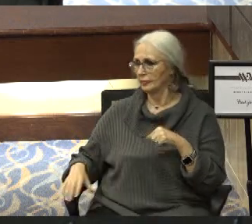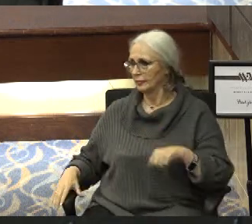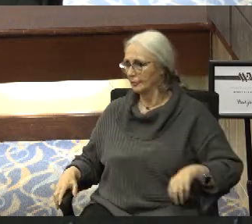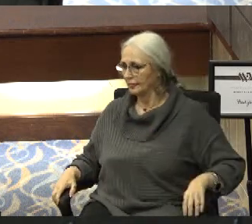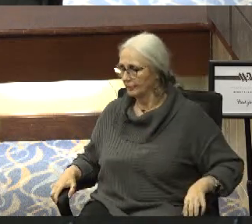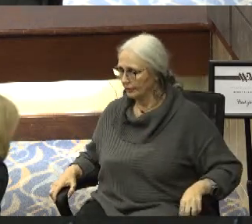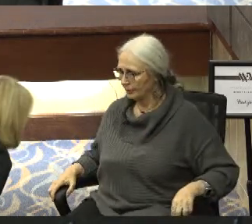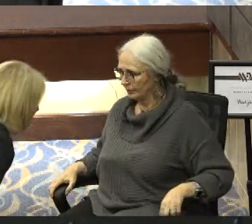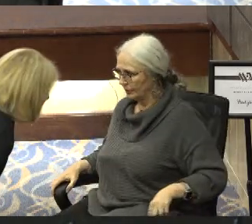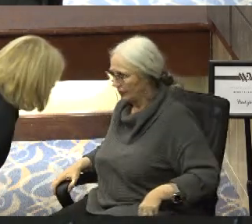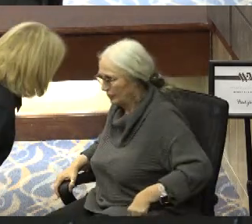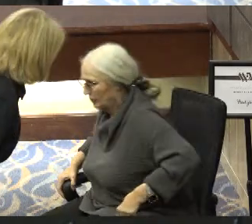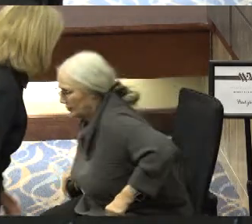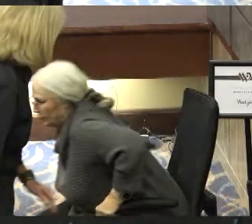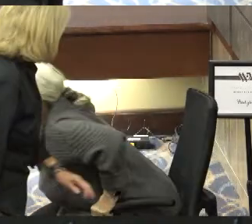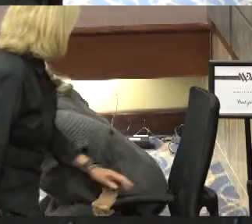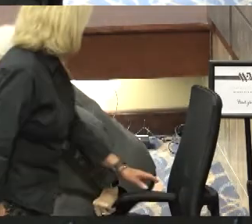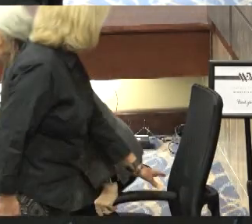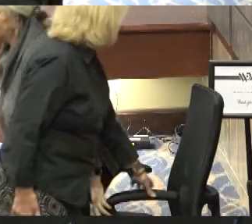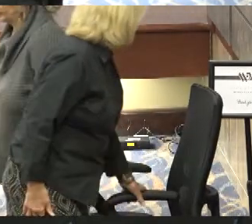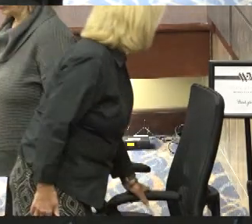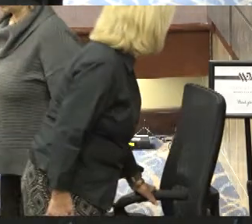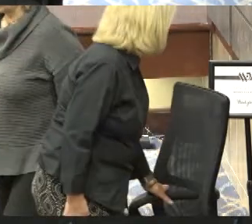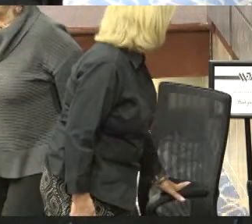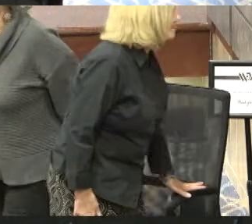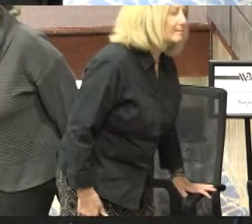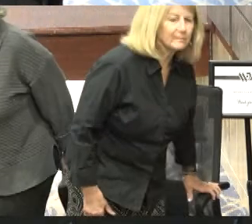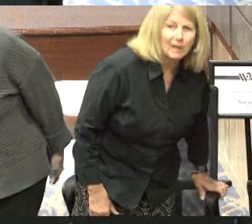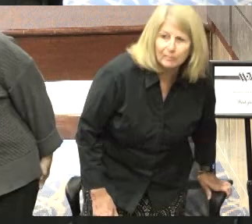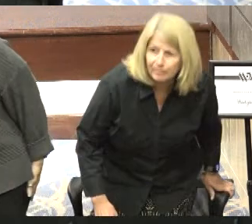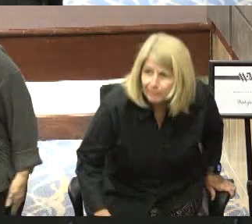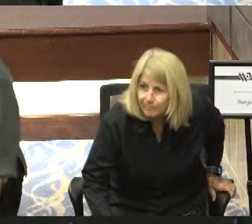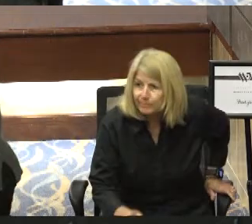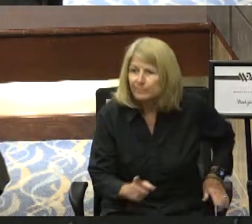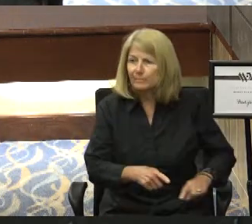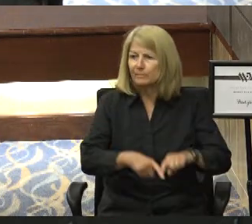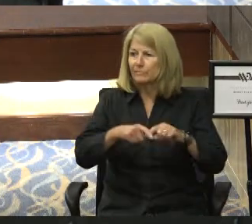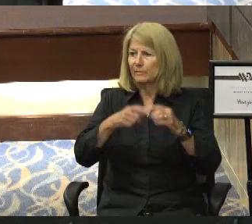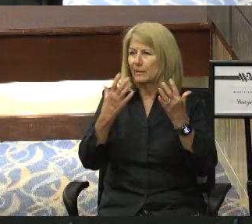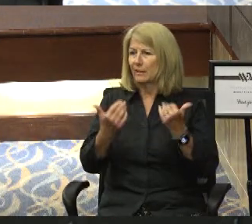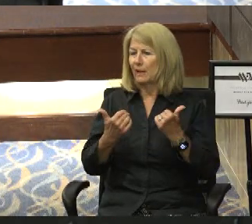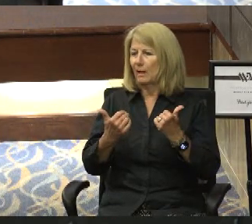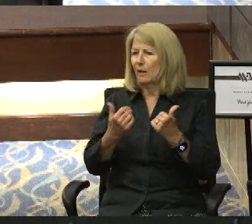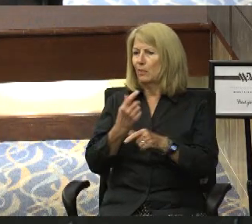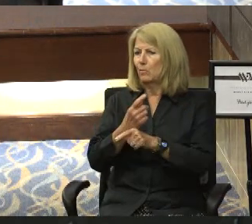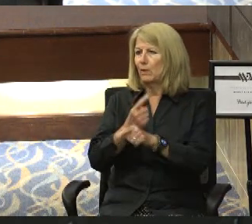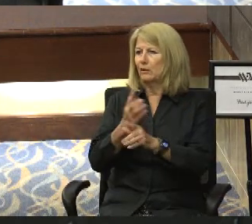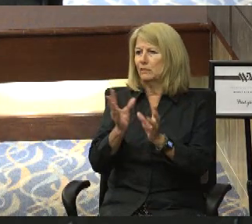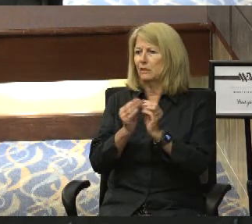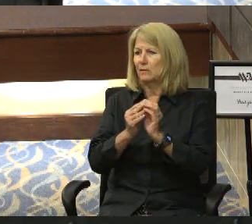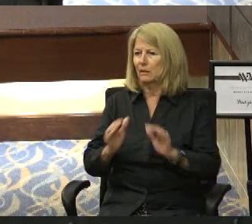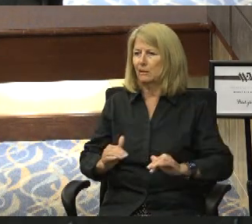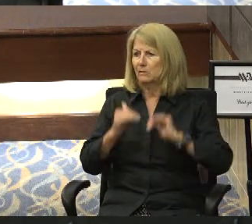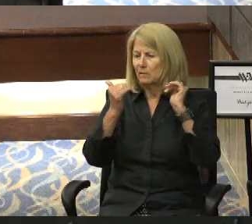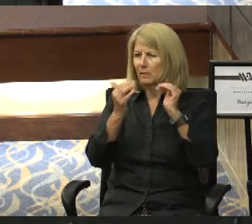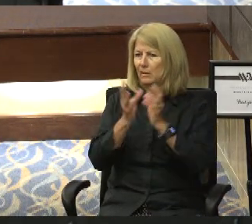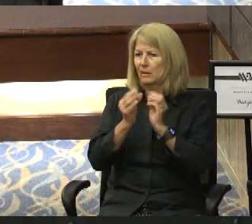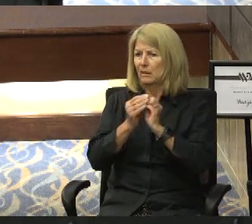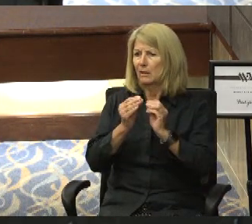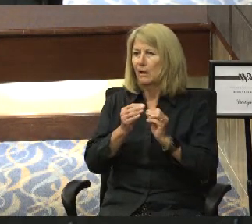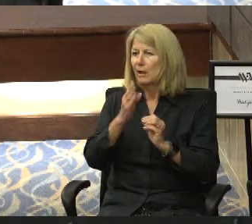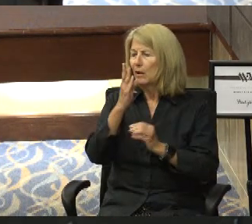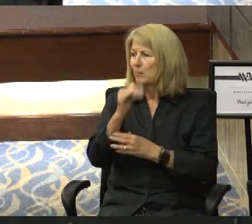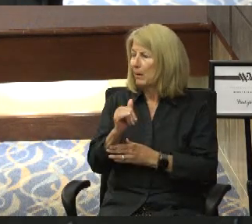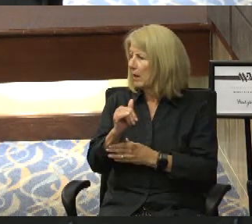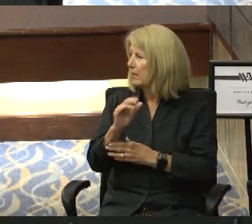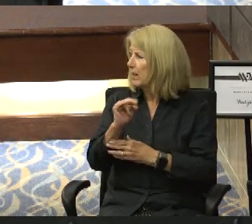items? If not, we'll recess the work session and reconvene the regular session for executive session as read into the record by the interim city secretary. But we're